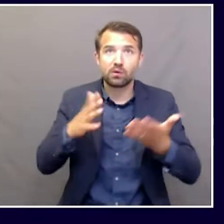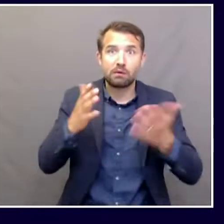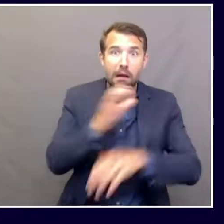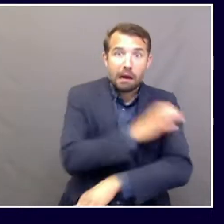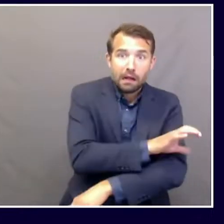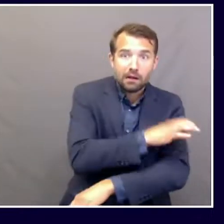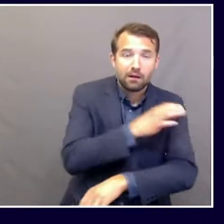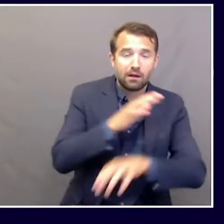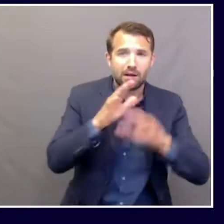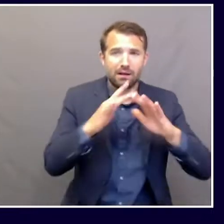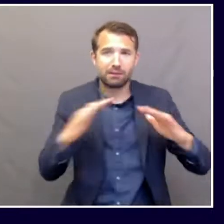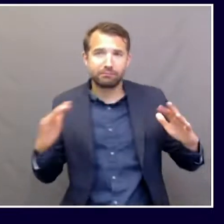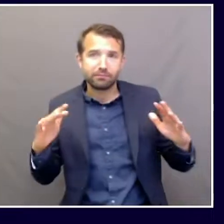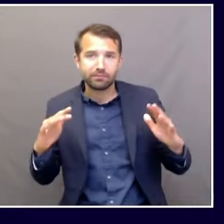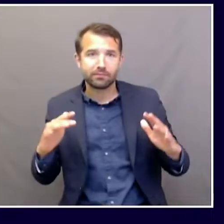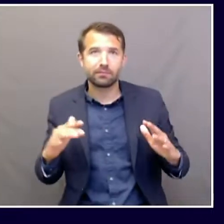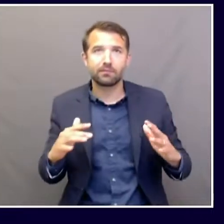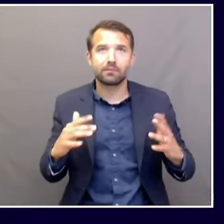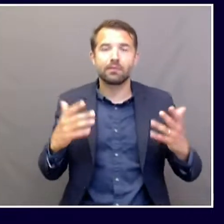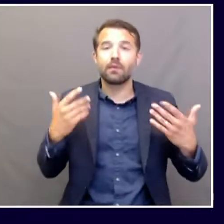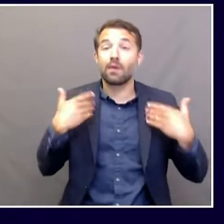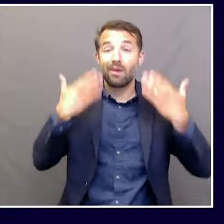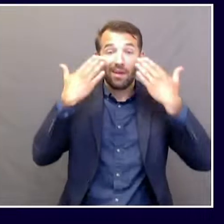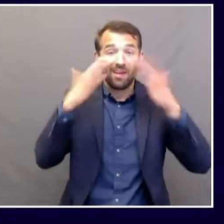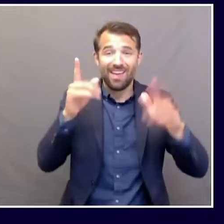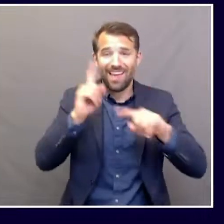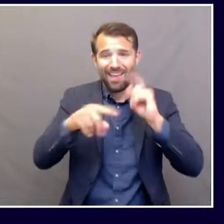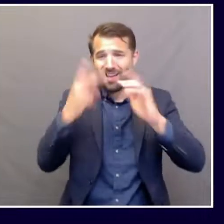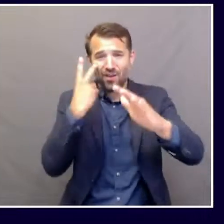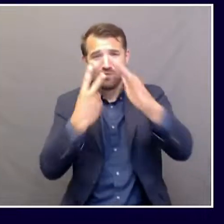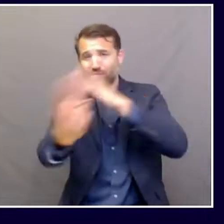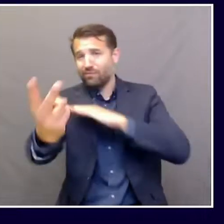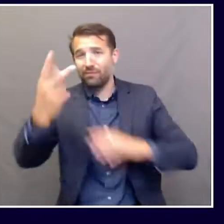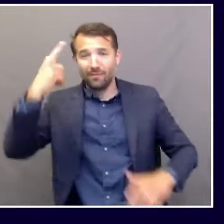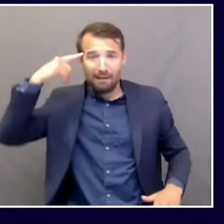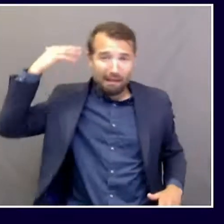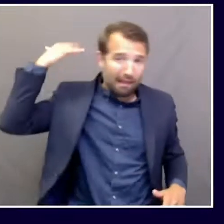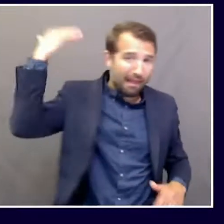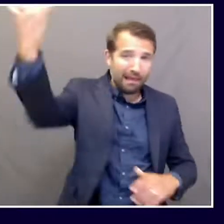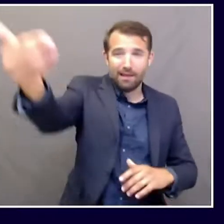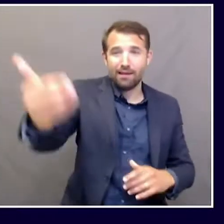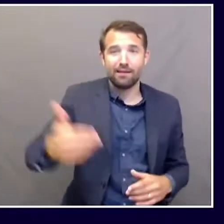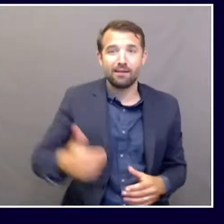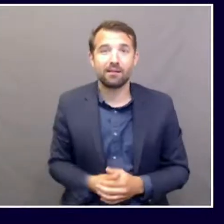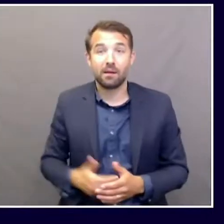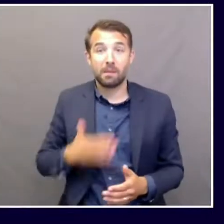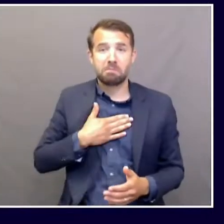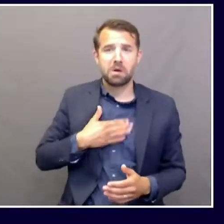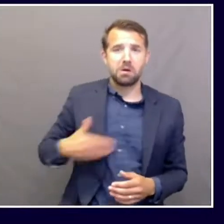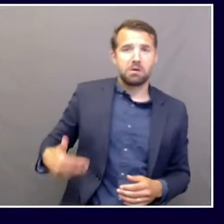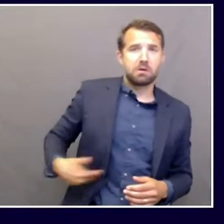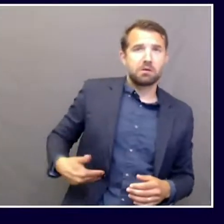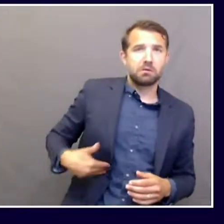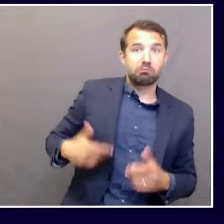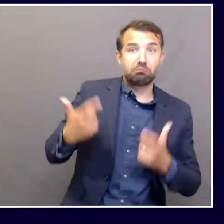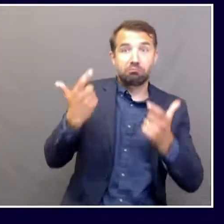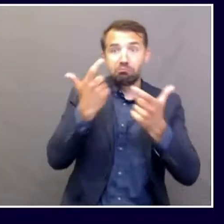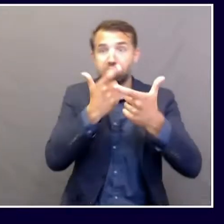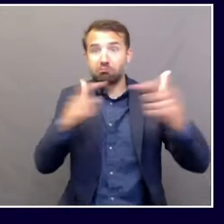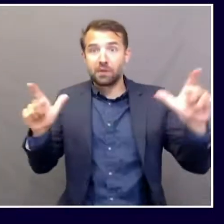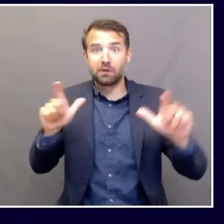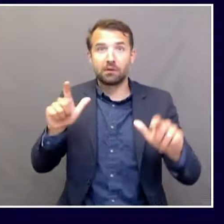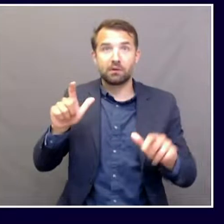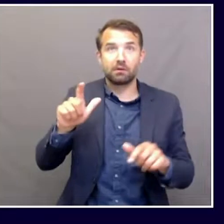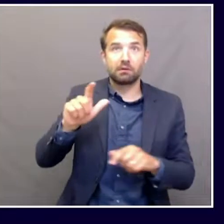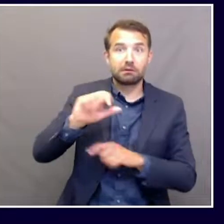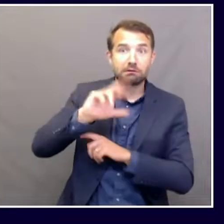Some already are. So we'd be looking to work with pediatricians, pharmacies, some of the mainstays that we are moving toward now as one